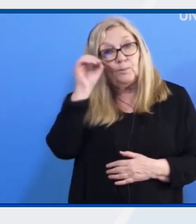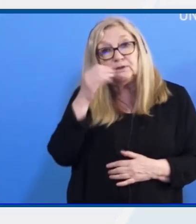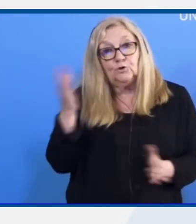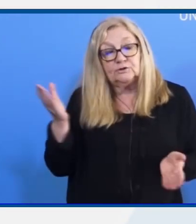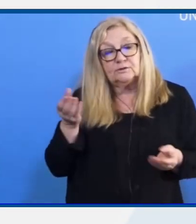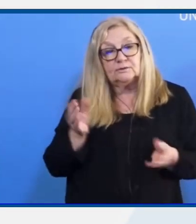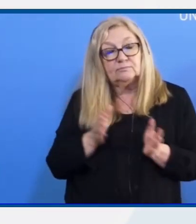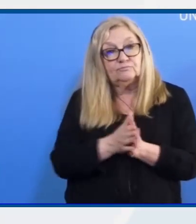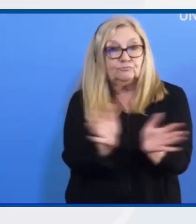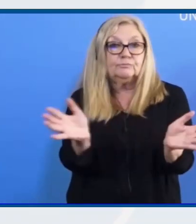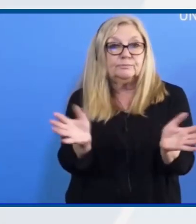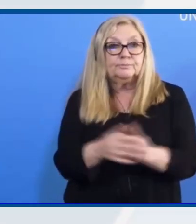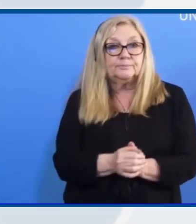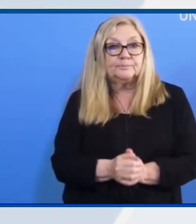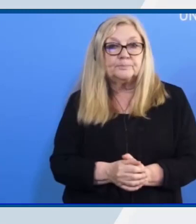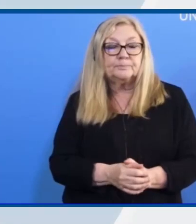very much, Alessandro. Same.